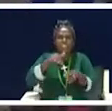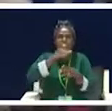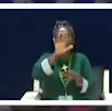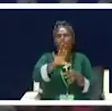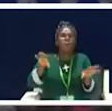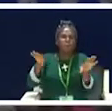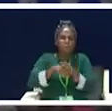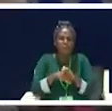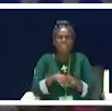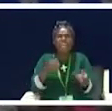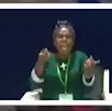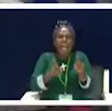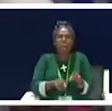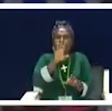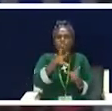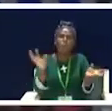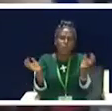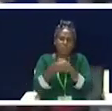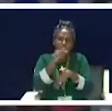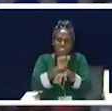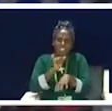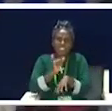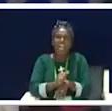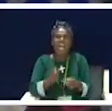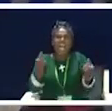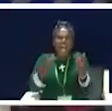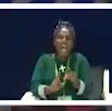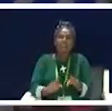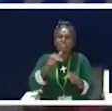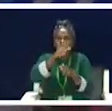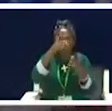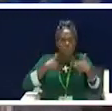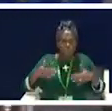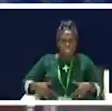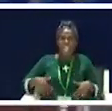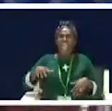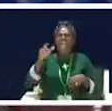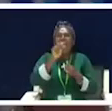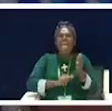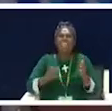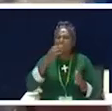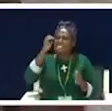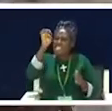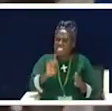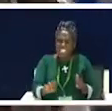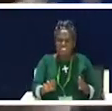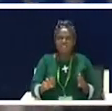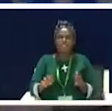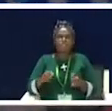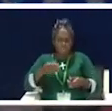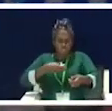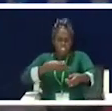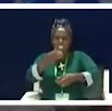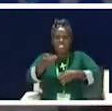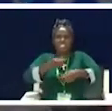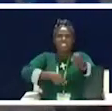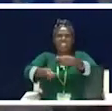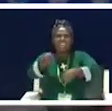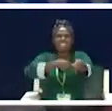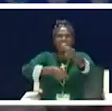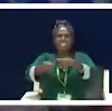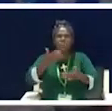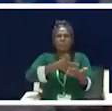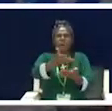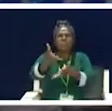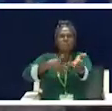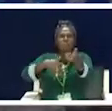going on in your offices, going on within your body, every evil transaction going on in your marketplace,